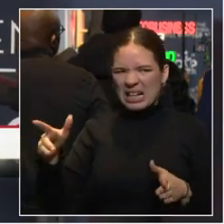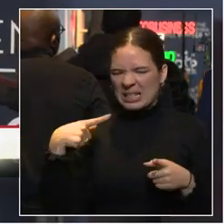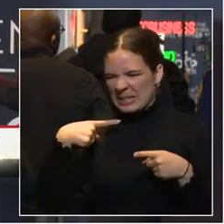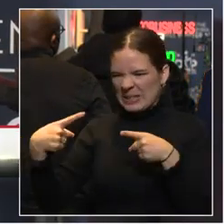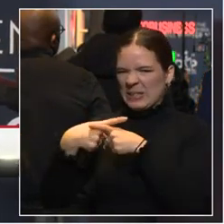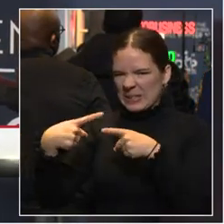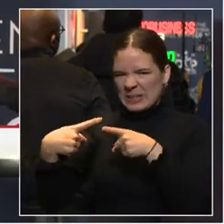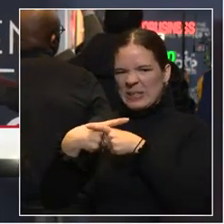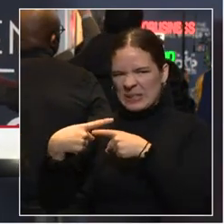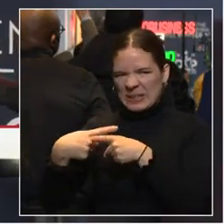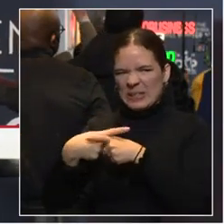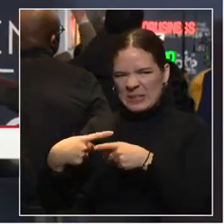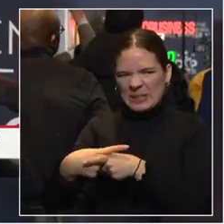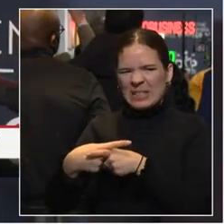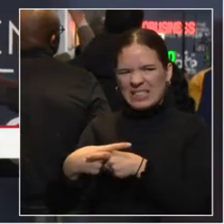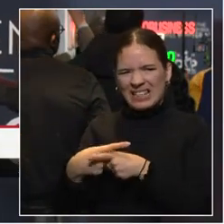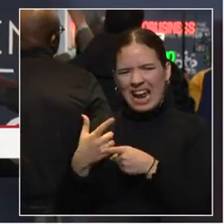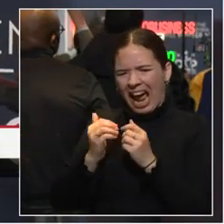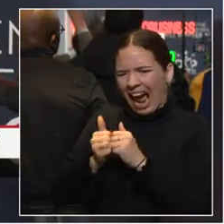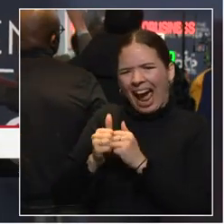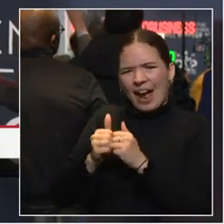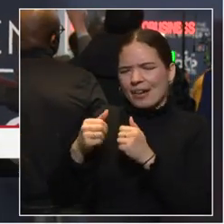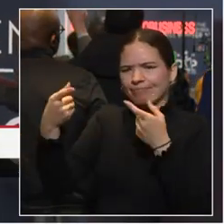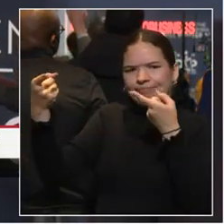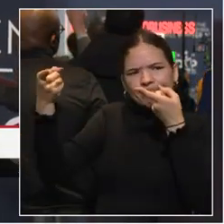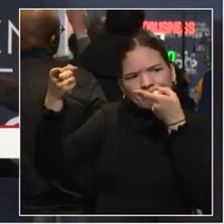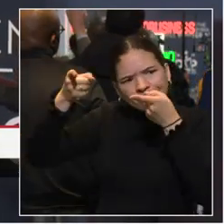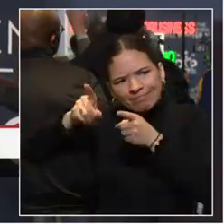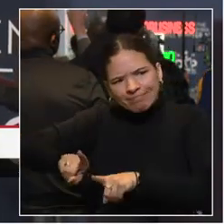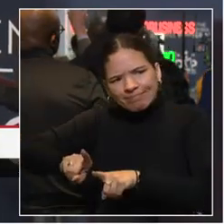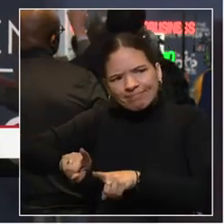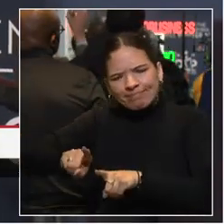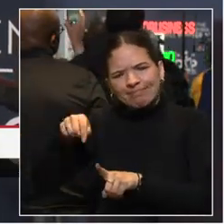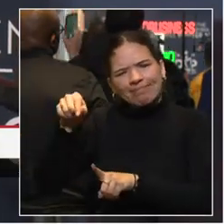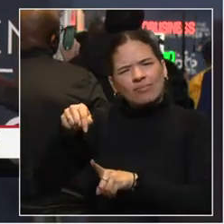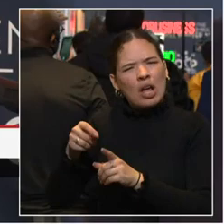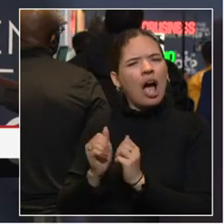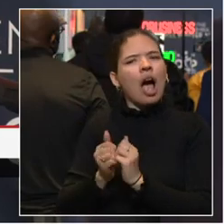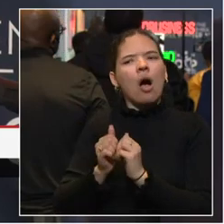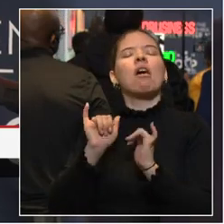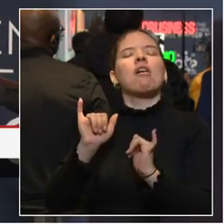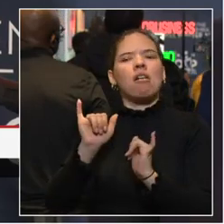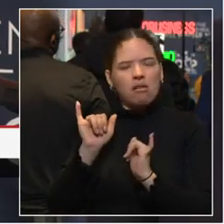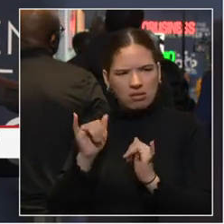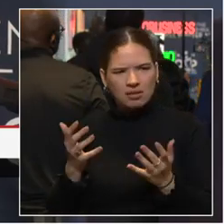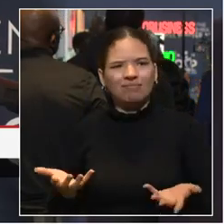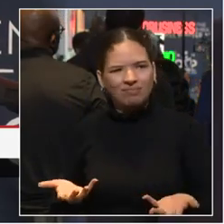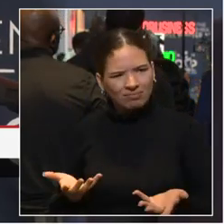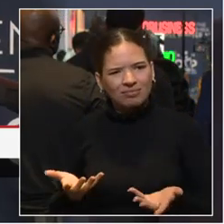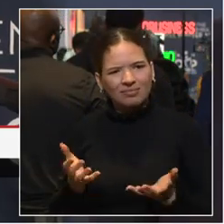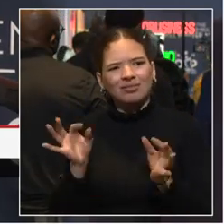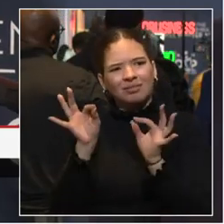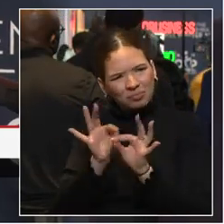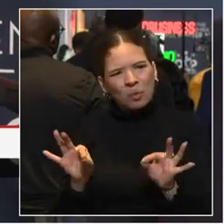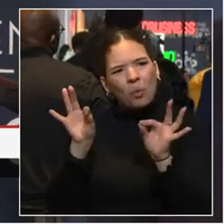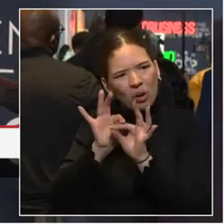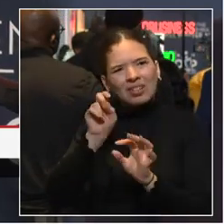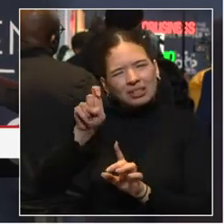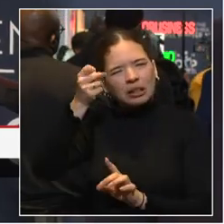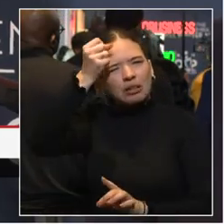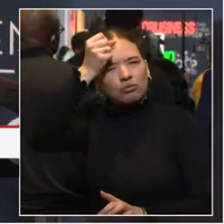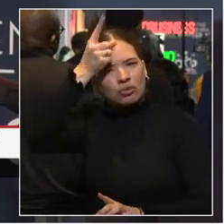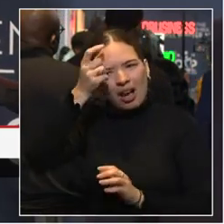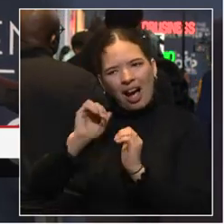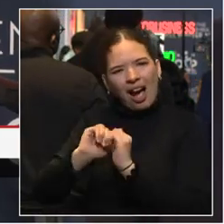a way to kind of meet common ground and compromise? And I think you have to kind of go through that process to be able to